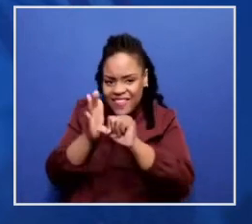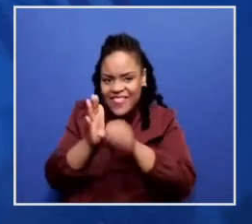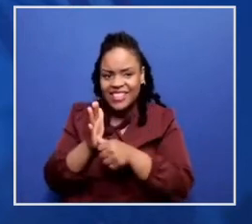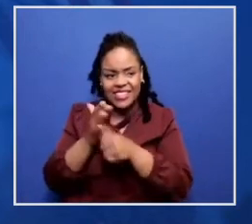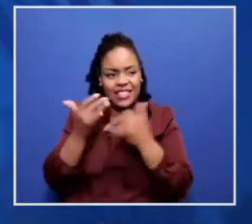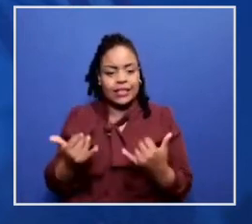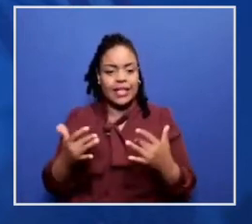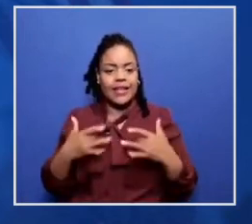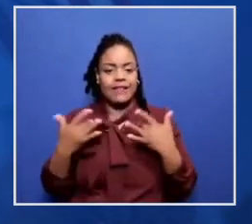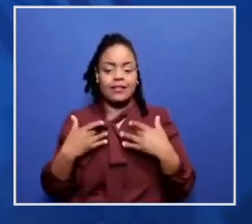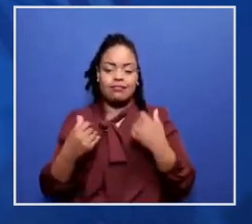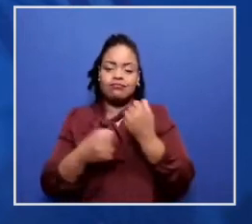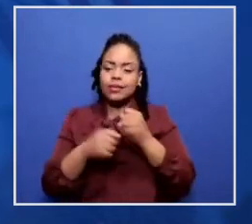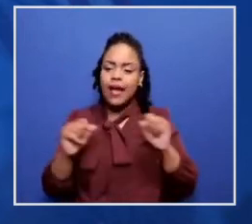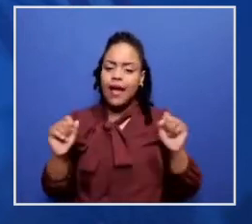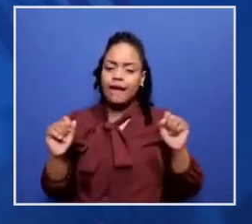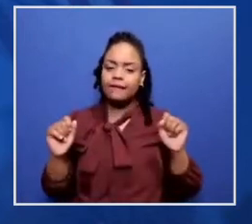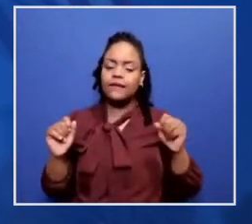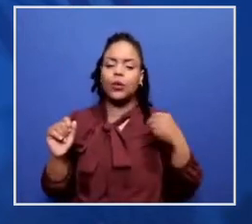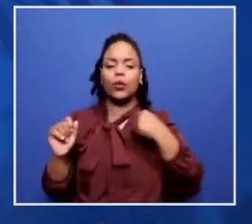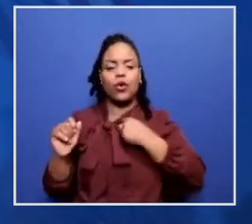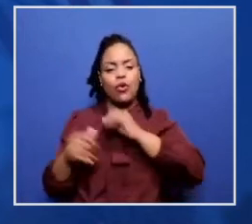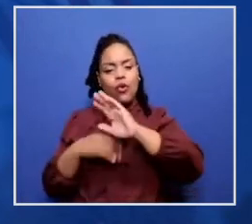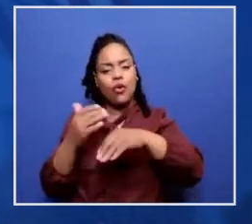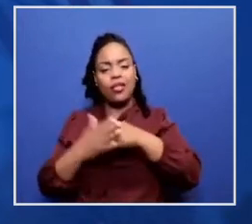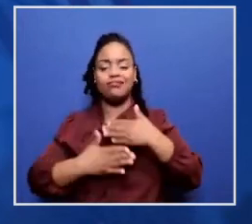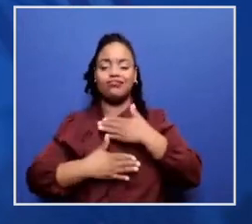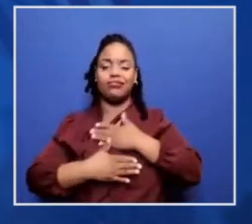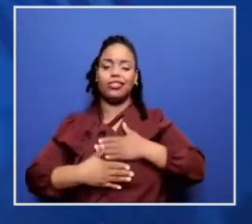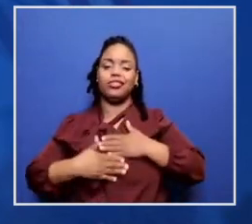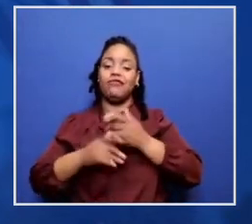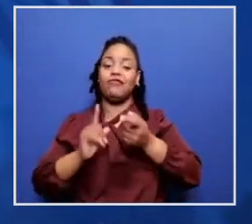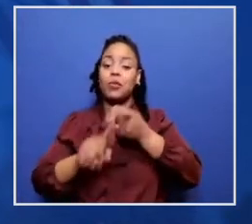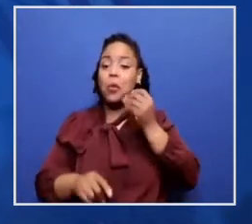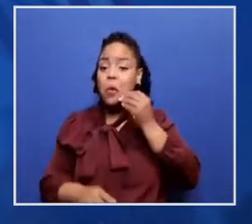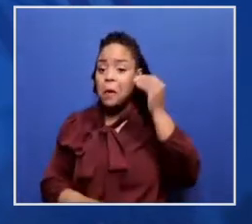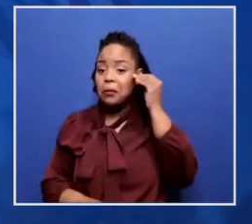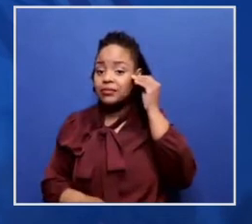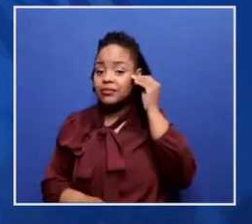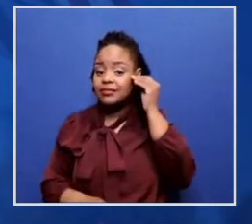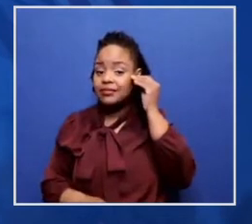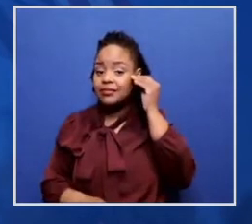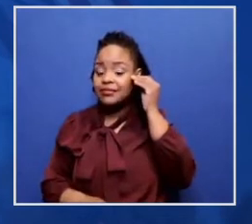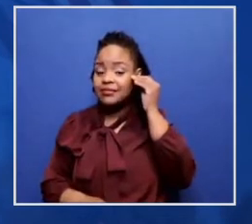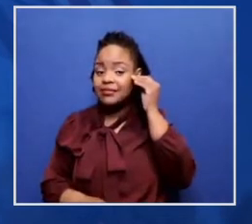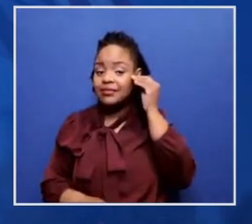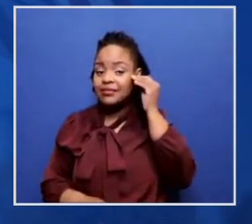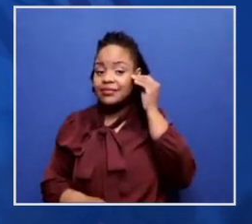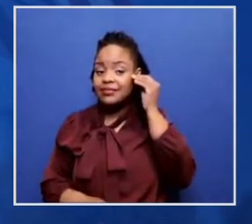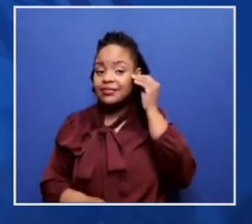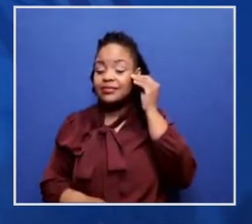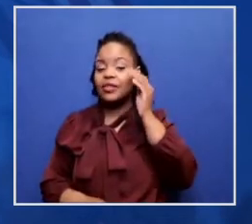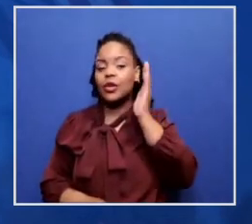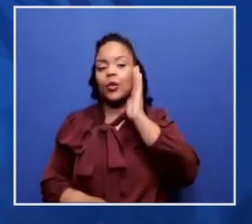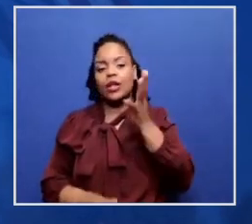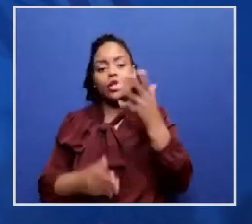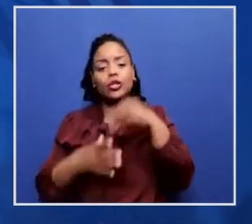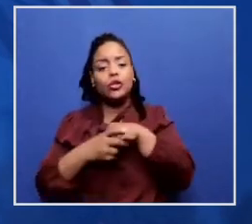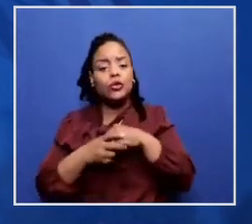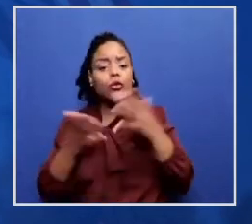homes. To include the American people in the inaugural ceremony, the